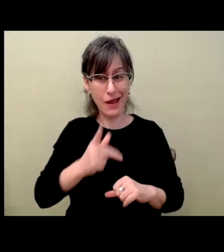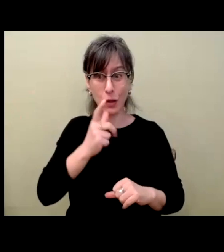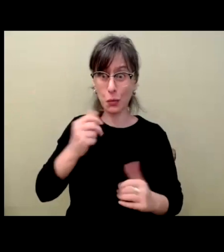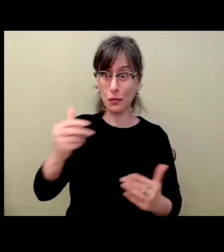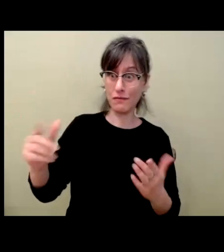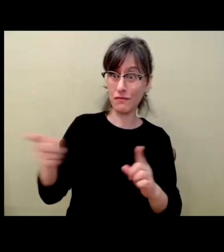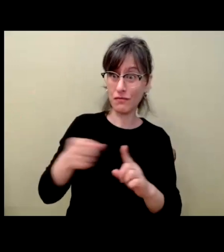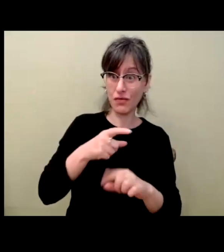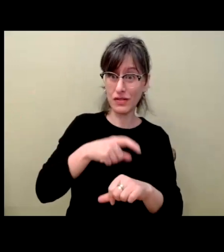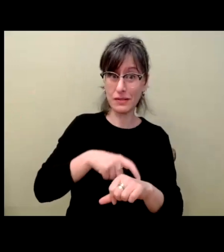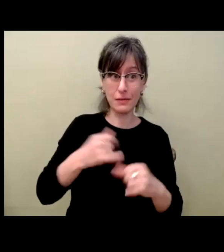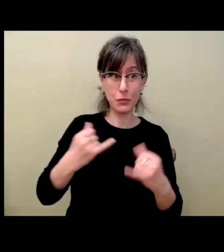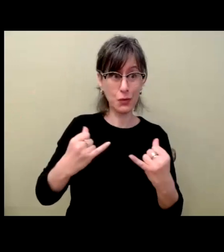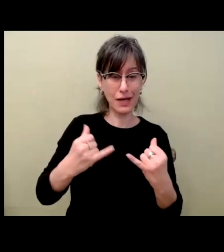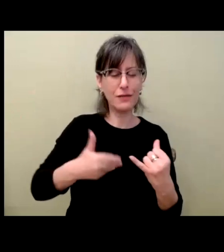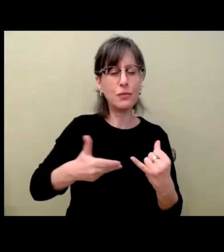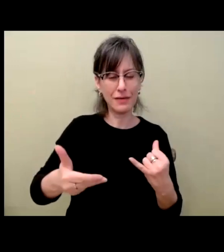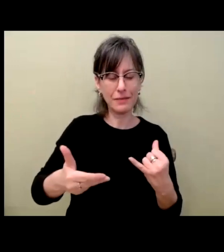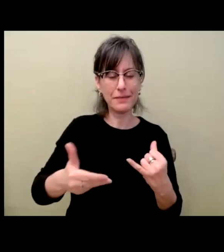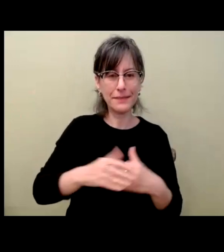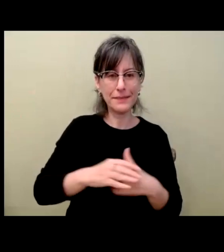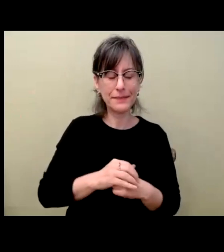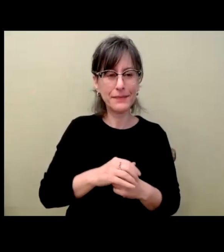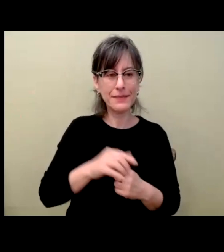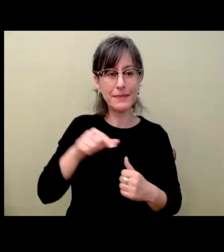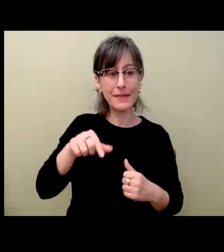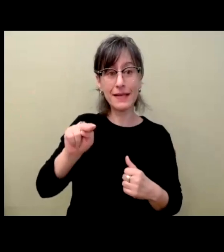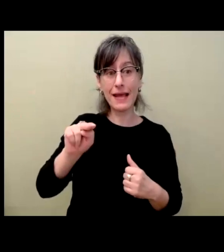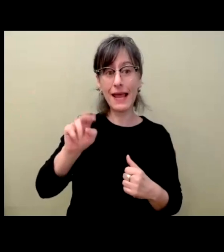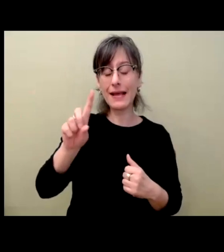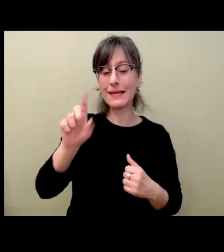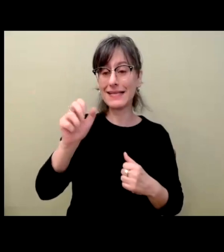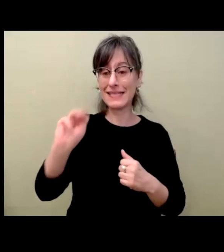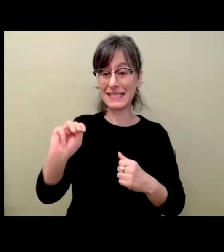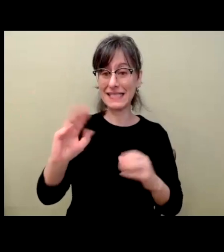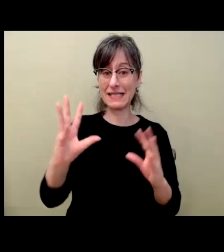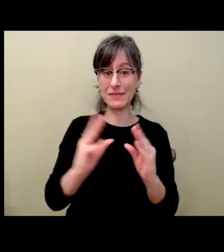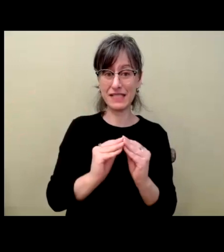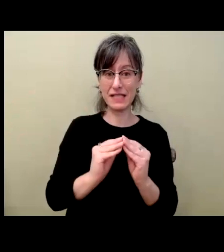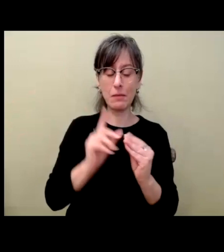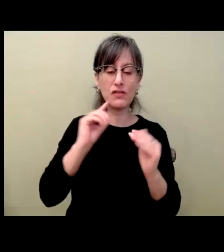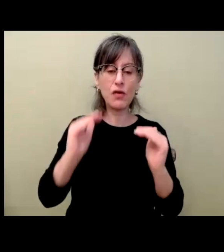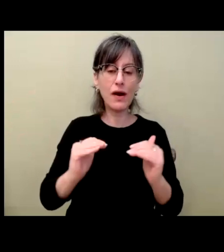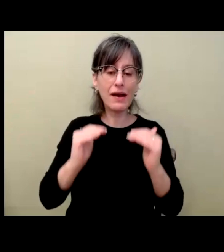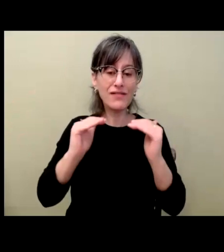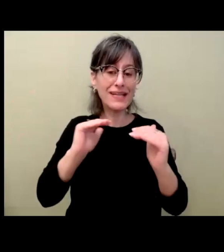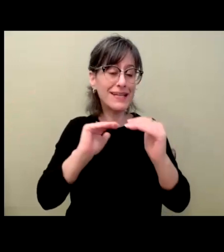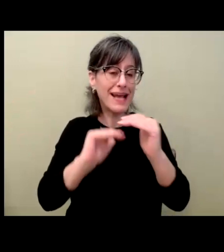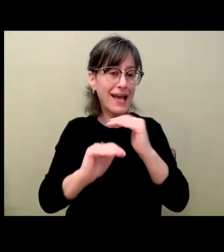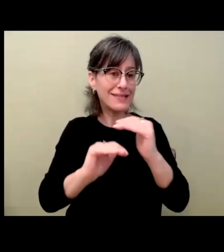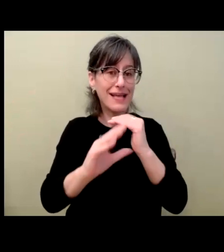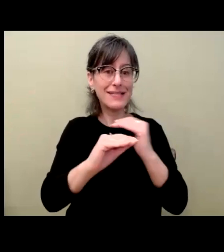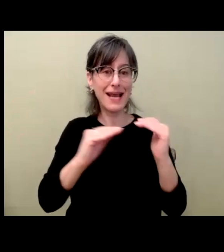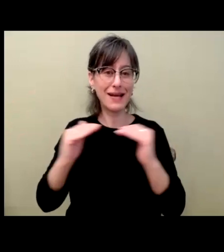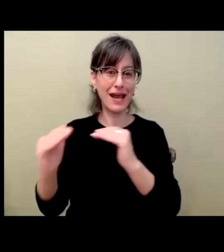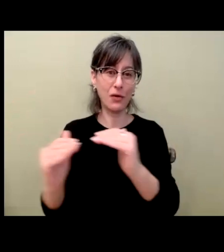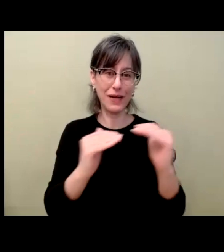here for the first time, welcome. The NDEAM Summit is focused on advancing access and equity.